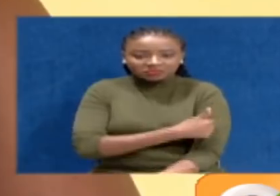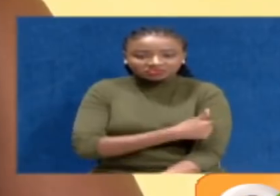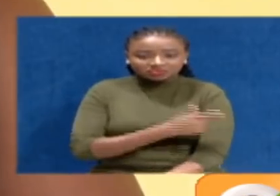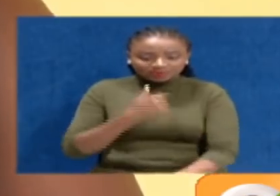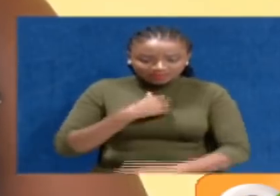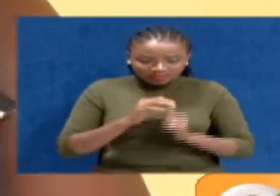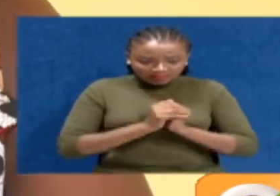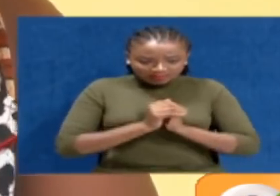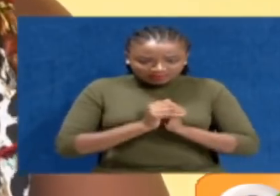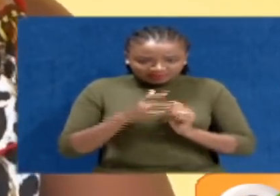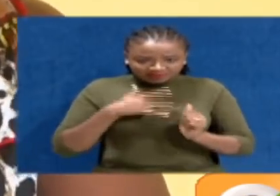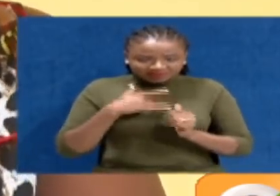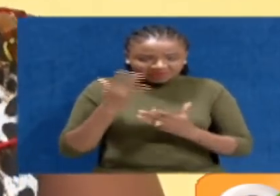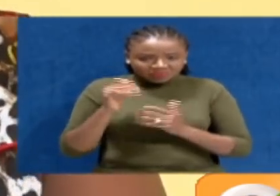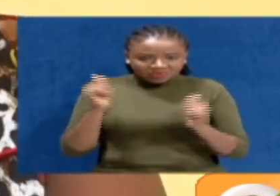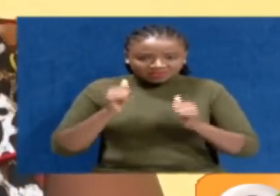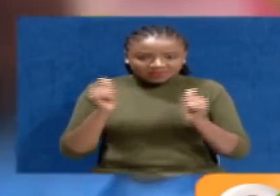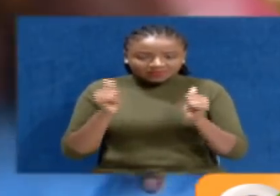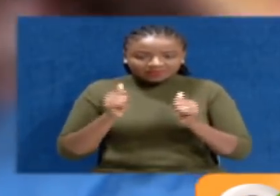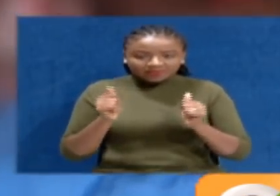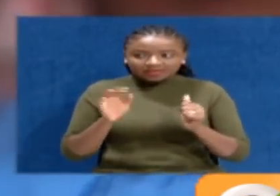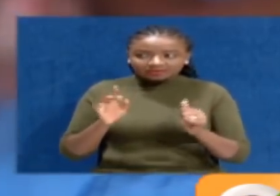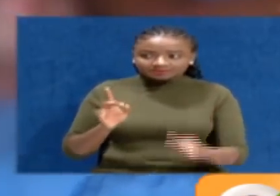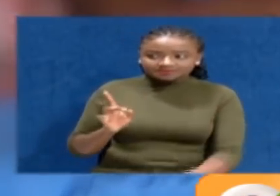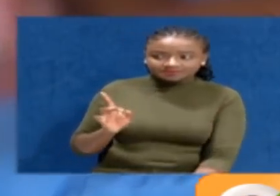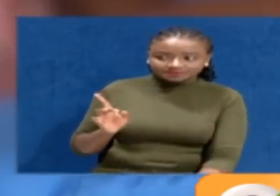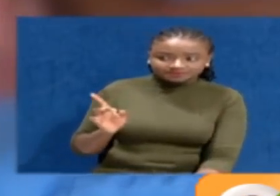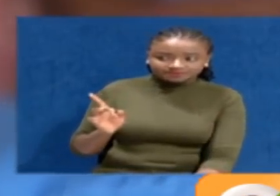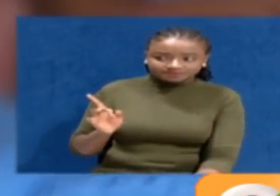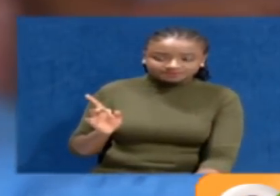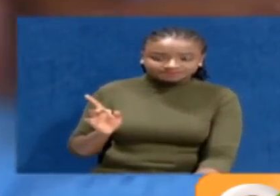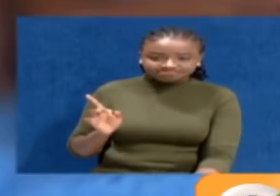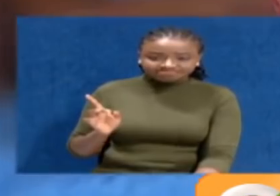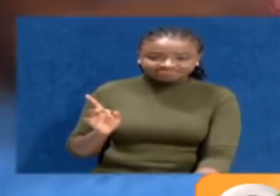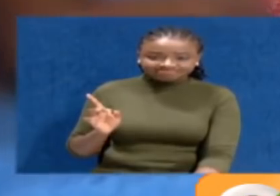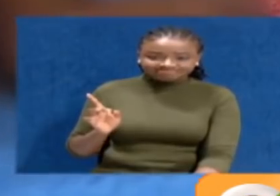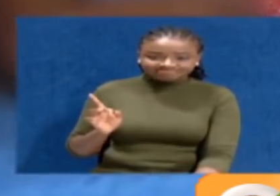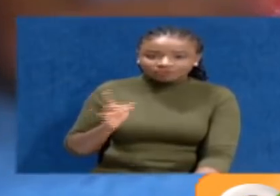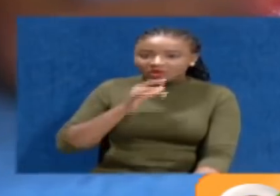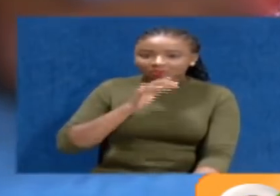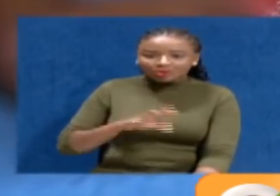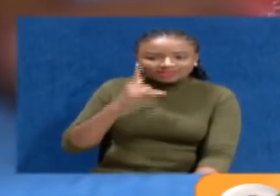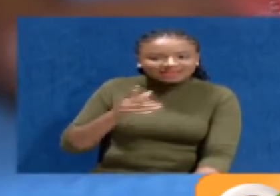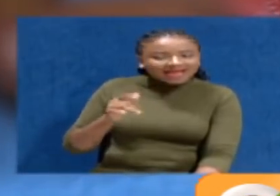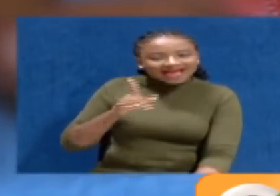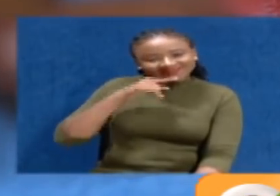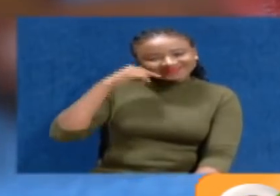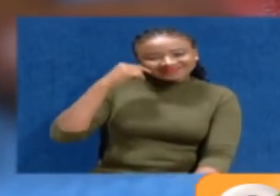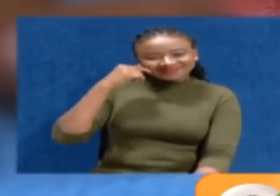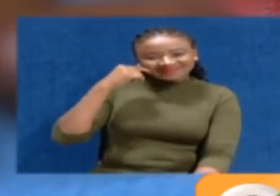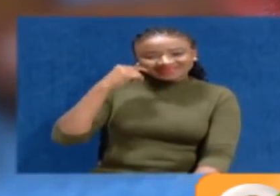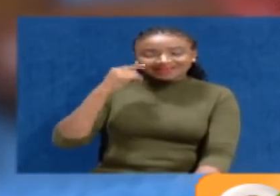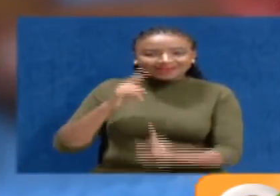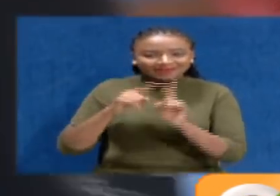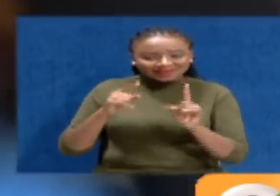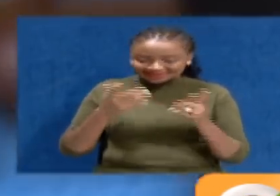high spirits are quickly dampened. Lying on a couch in the sitting room, Marcus looks lively and affords a smile, but